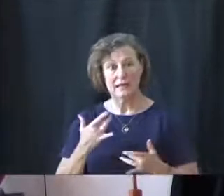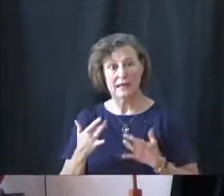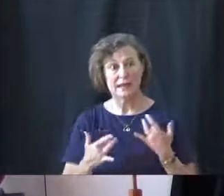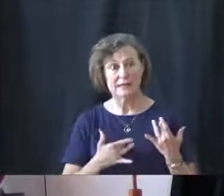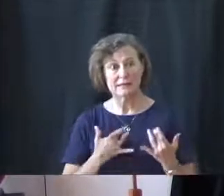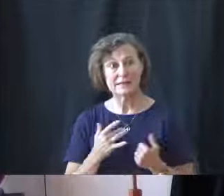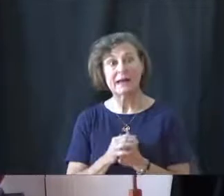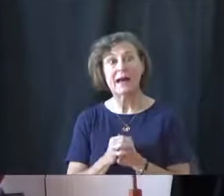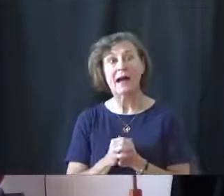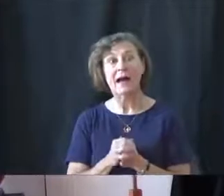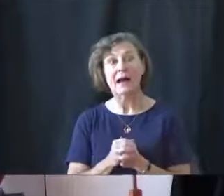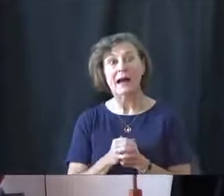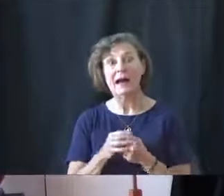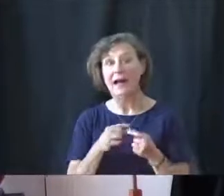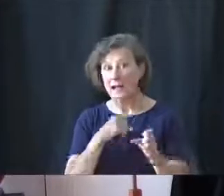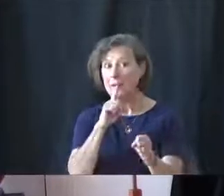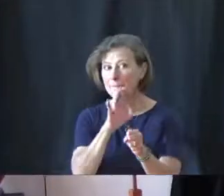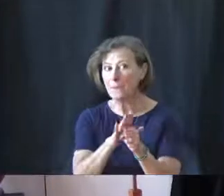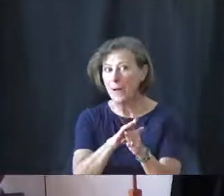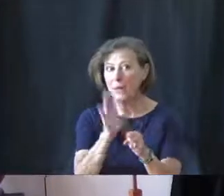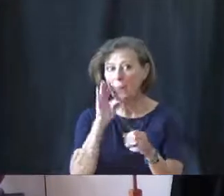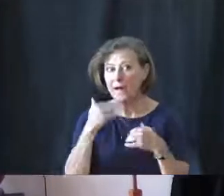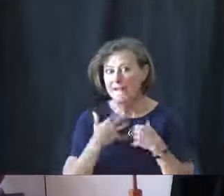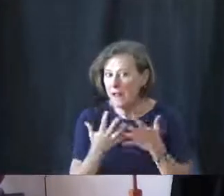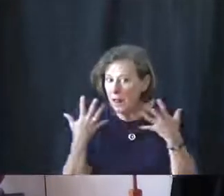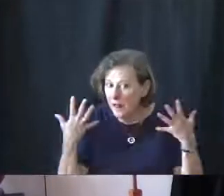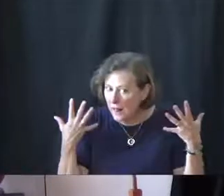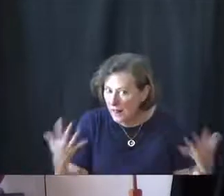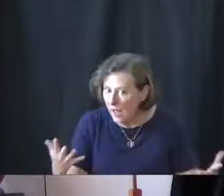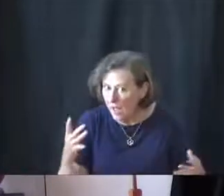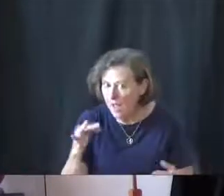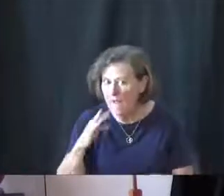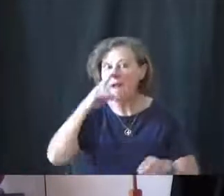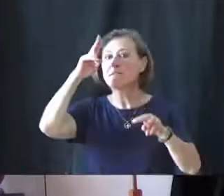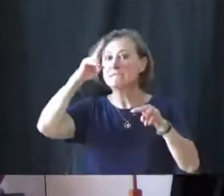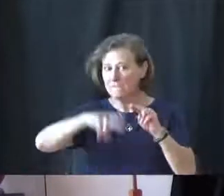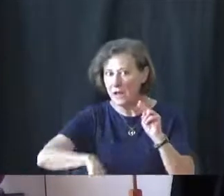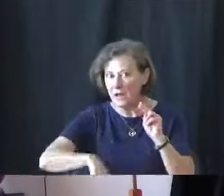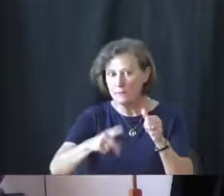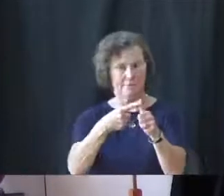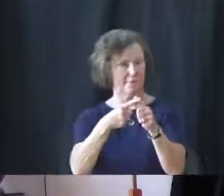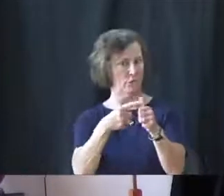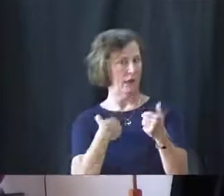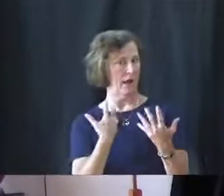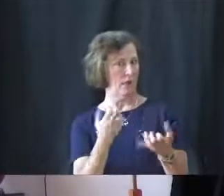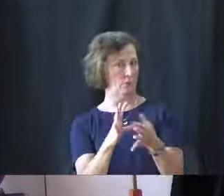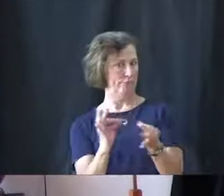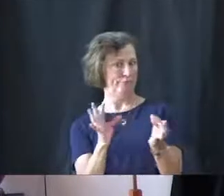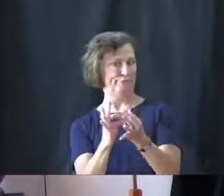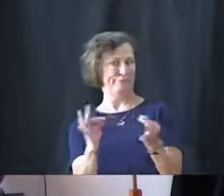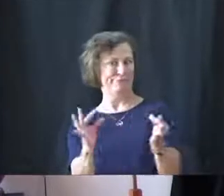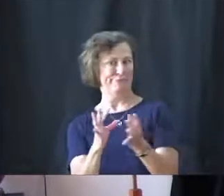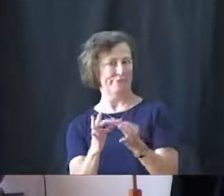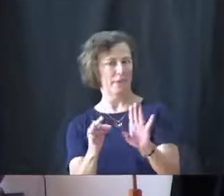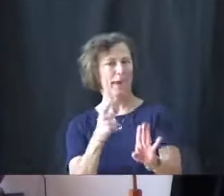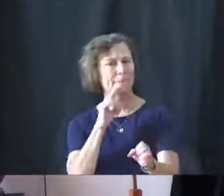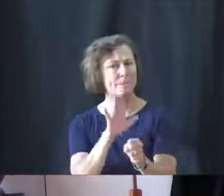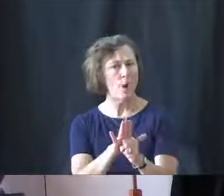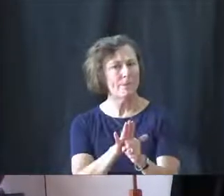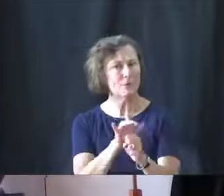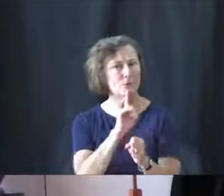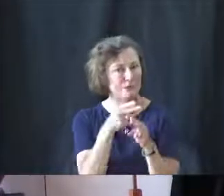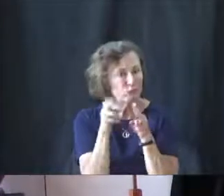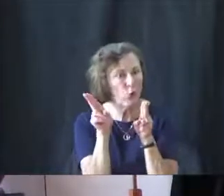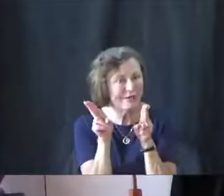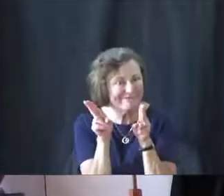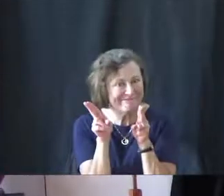Okay, and I promise you're going to have a ton of fun, but first I want to tell you this little story, okay? And I promise you it's really